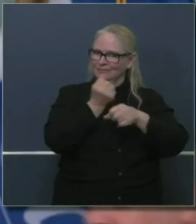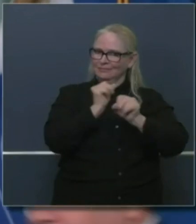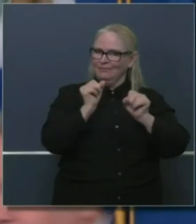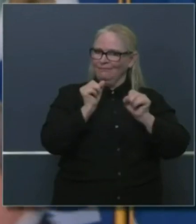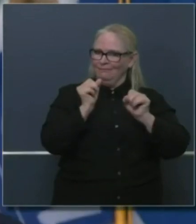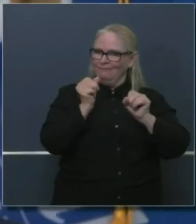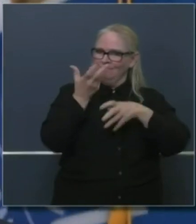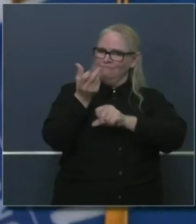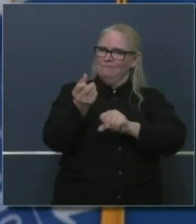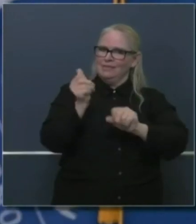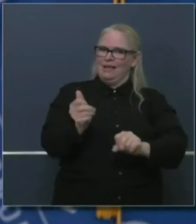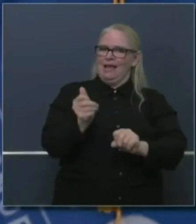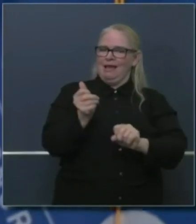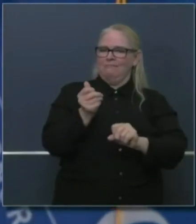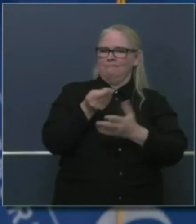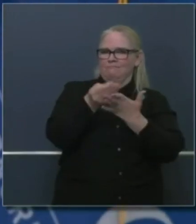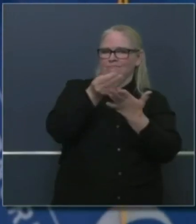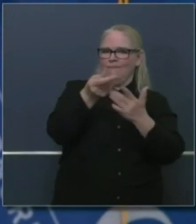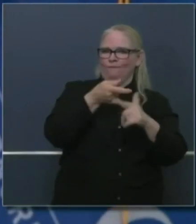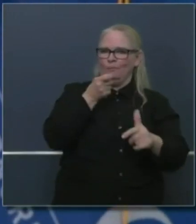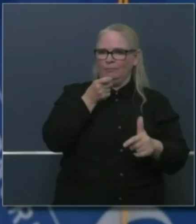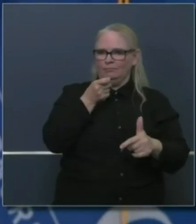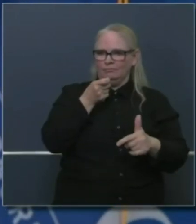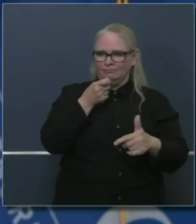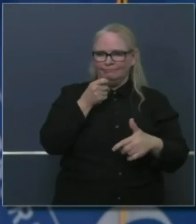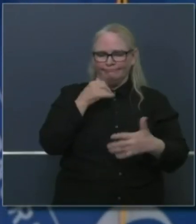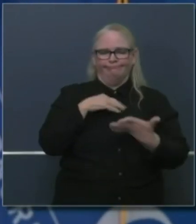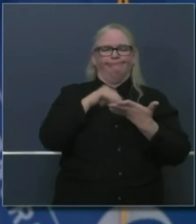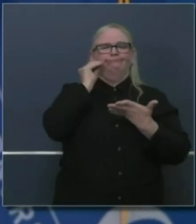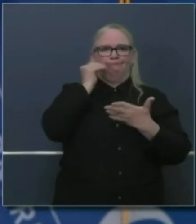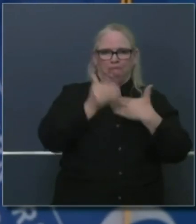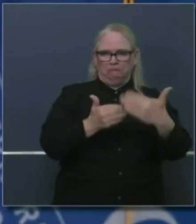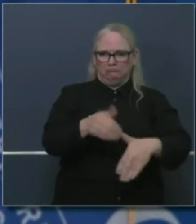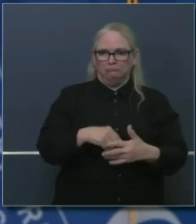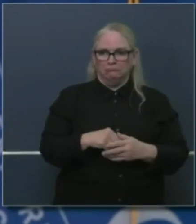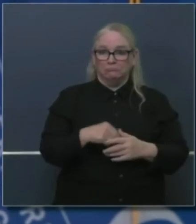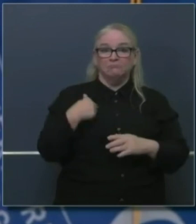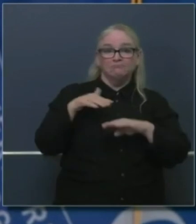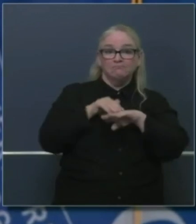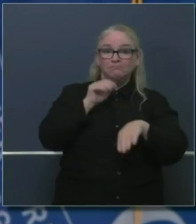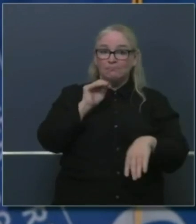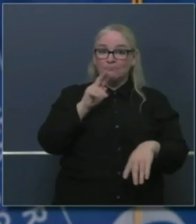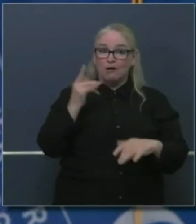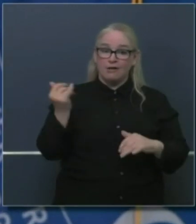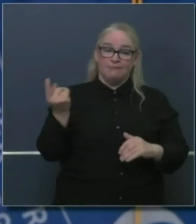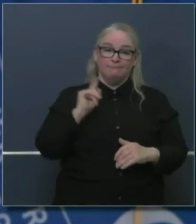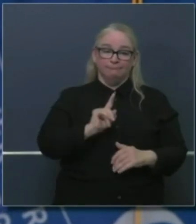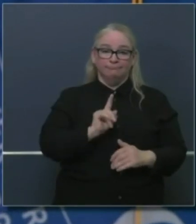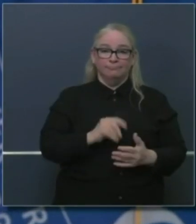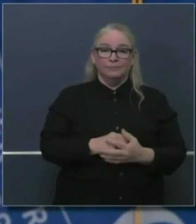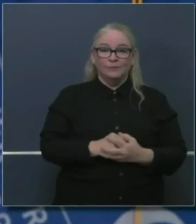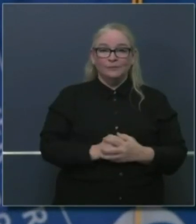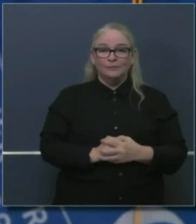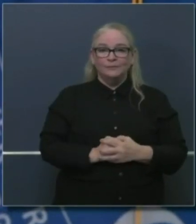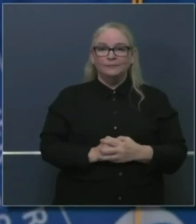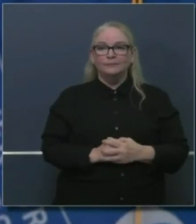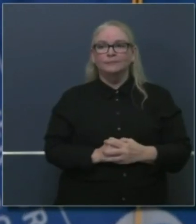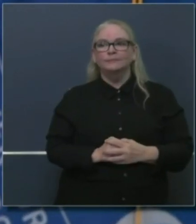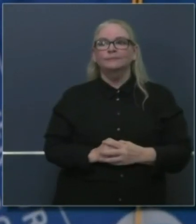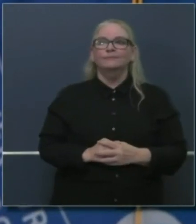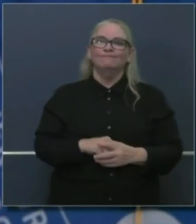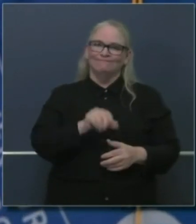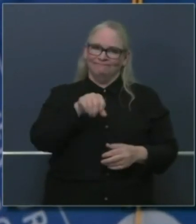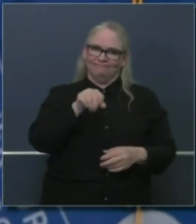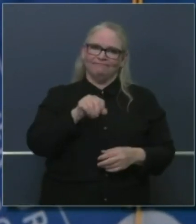Thank you, Governor, and thanks for the question. really the difference between